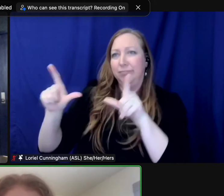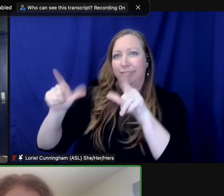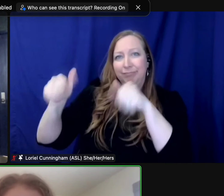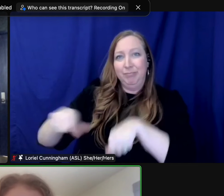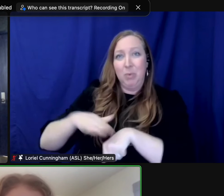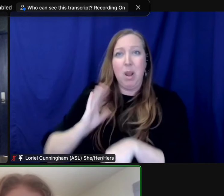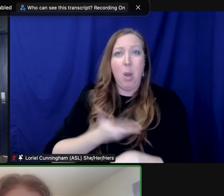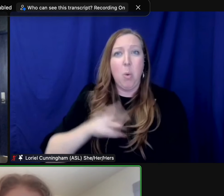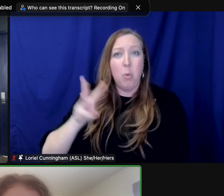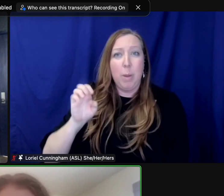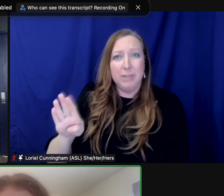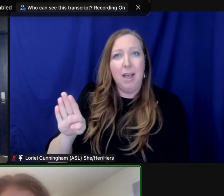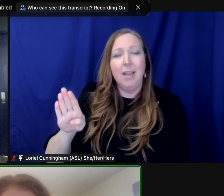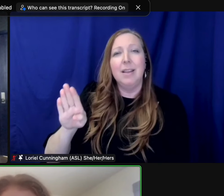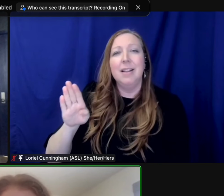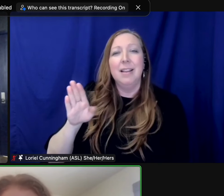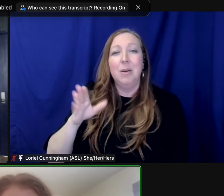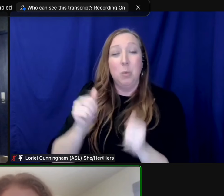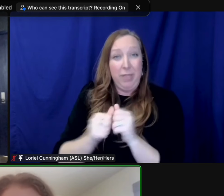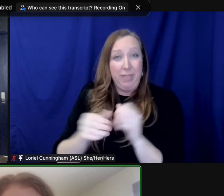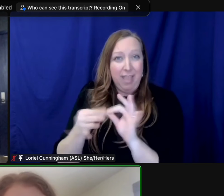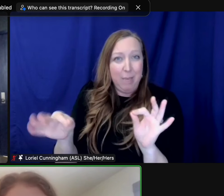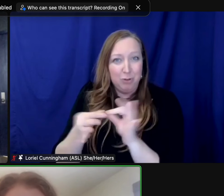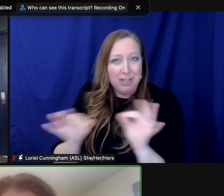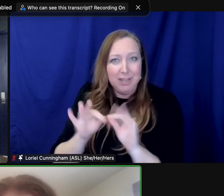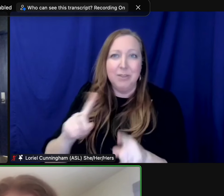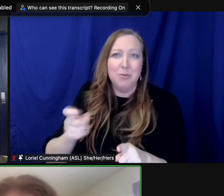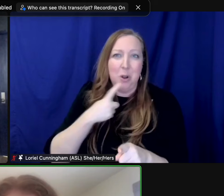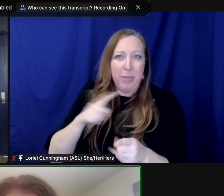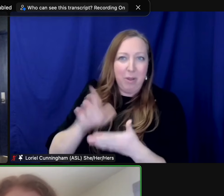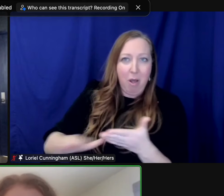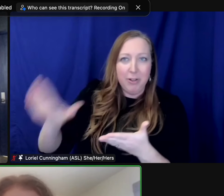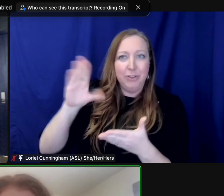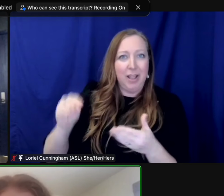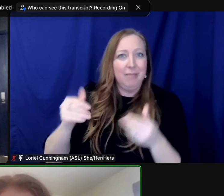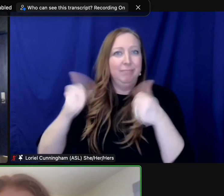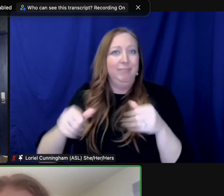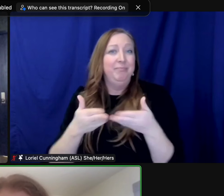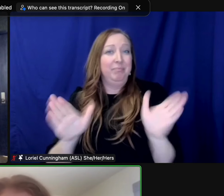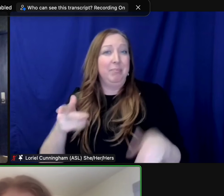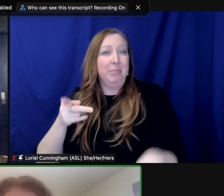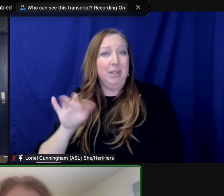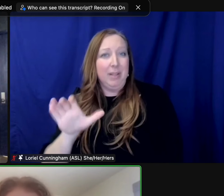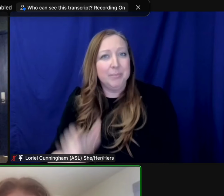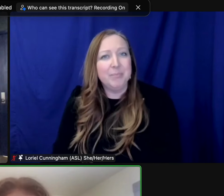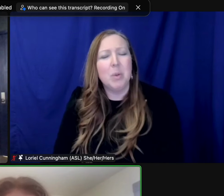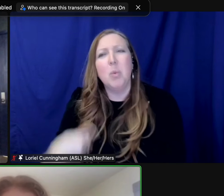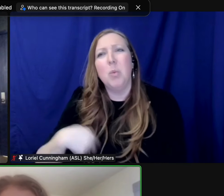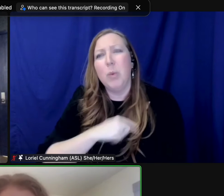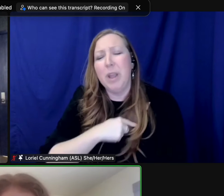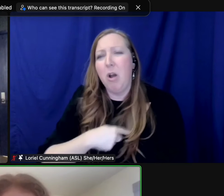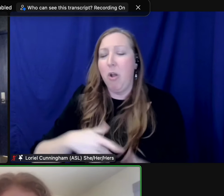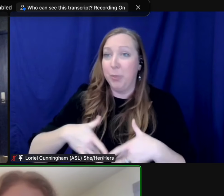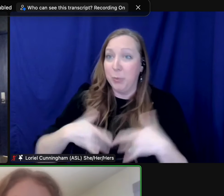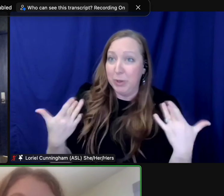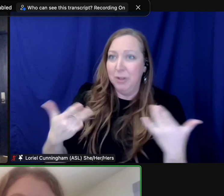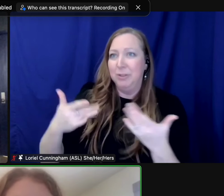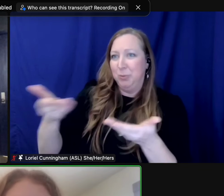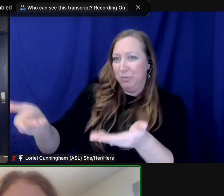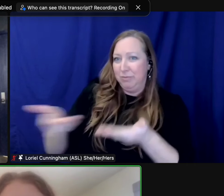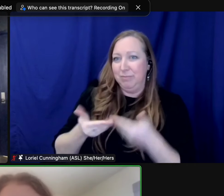for Center for Cognitive Neuroscience at Dartmouth College. On behalf of ICN, we are beyond thrilled to have Dr. Buddhika Bellana here today speaking with